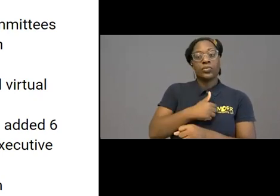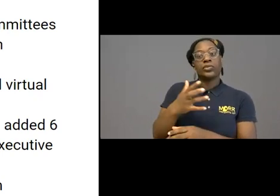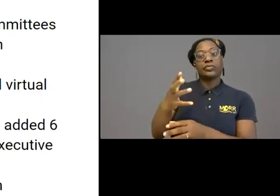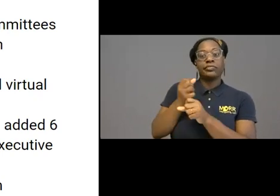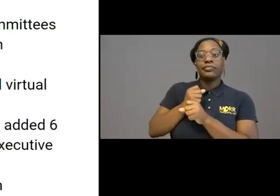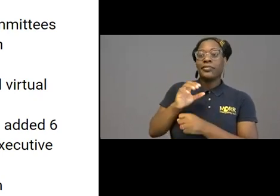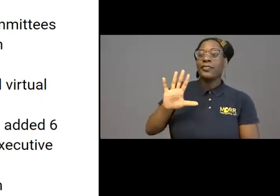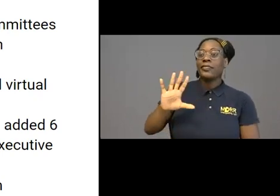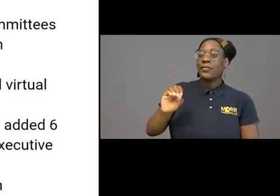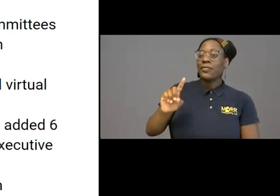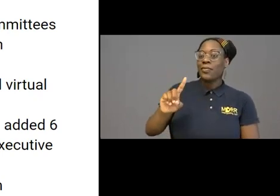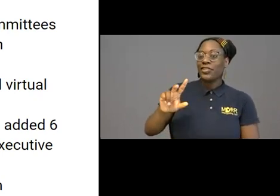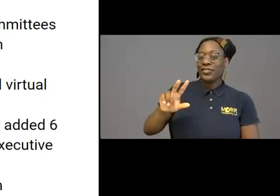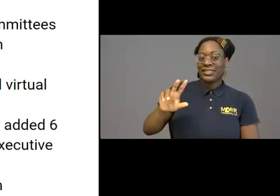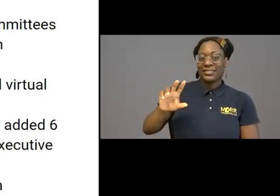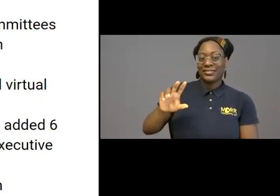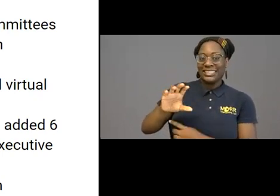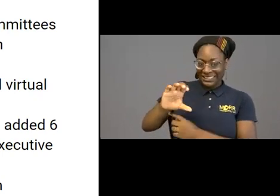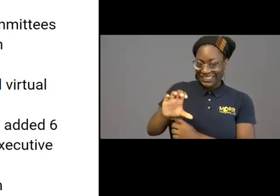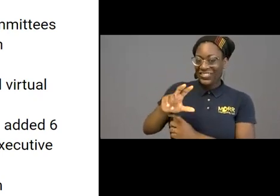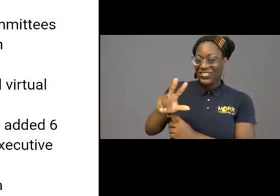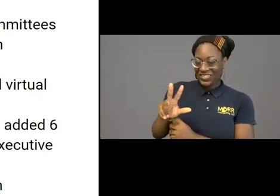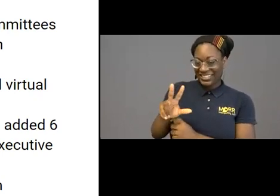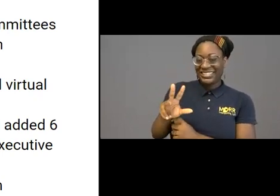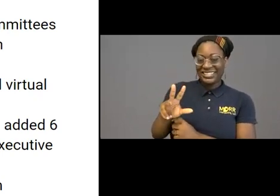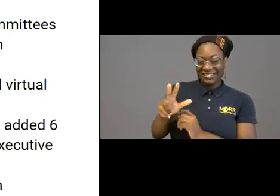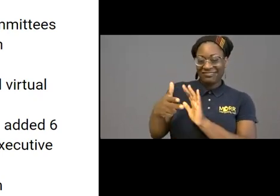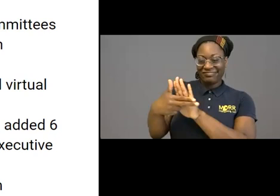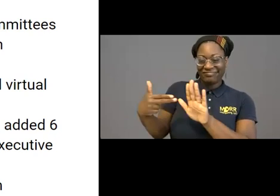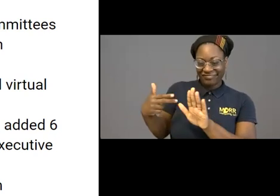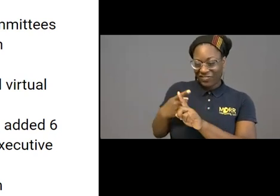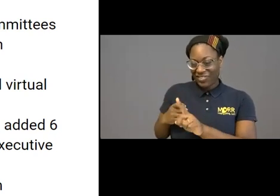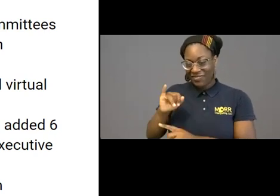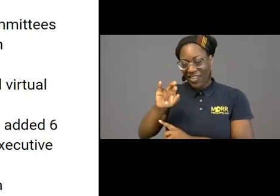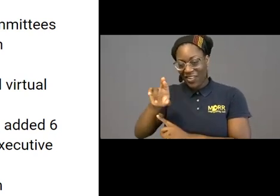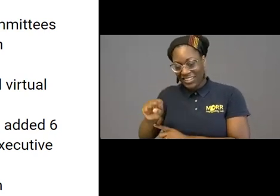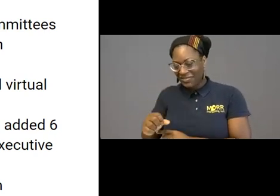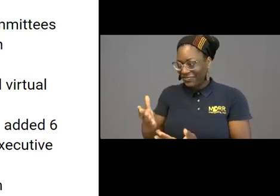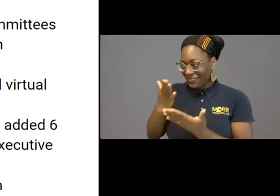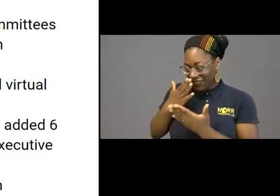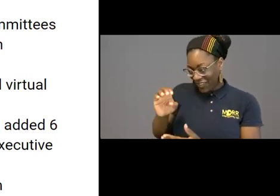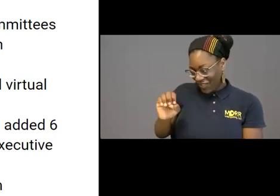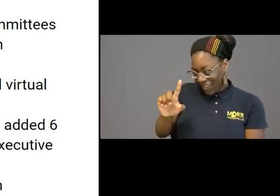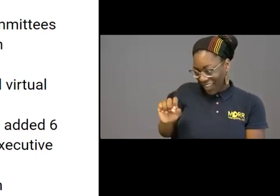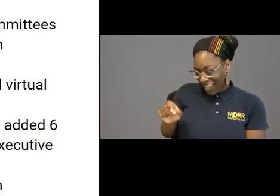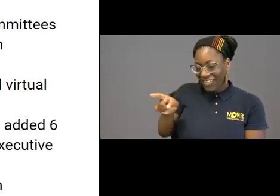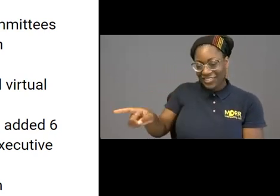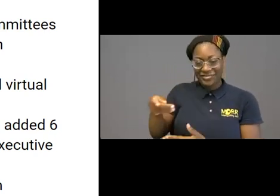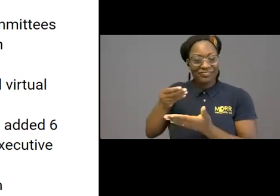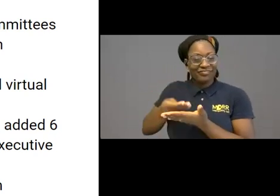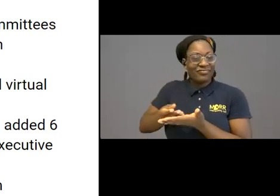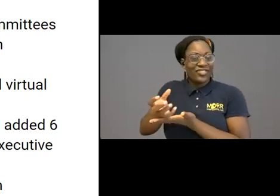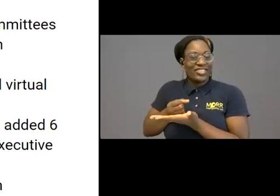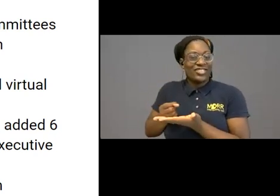status with the IRS in January, thanks to Elle, our treasurer, for all of her hard work on that. We've had over